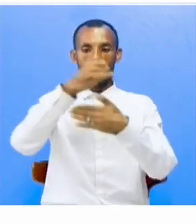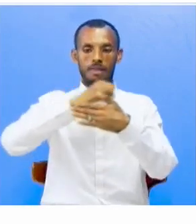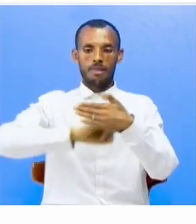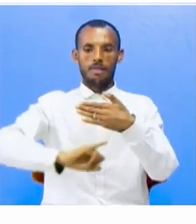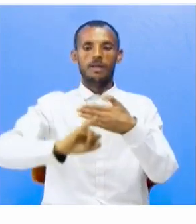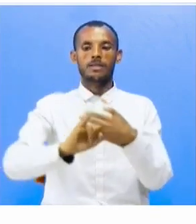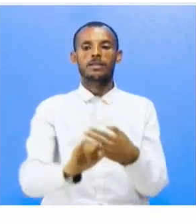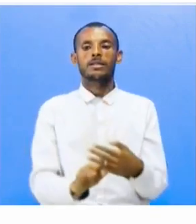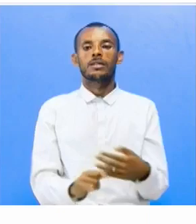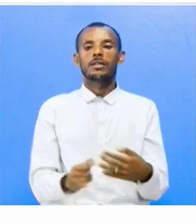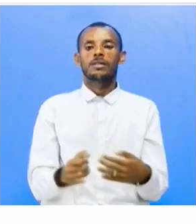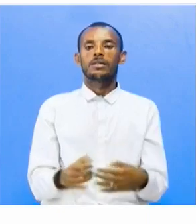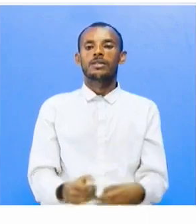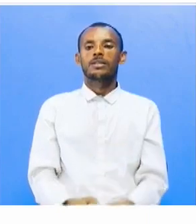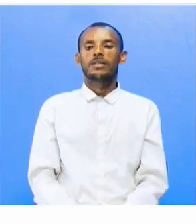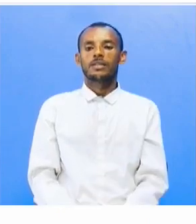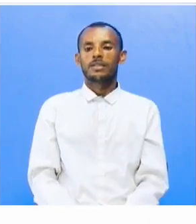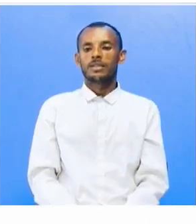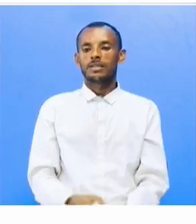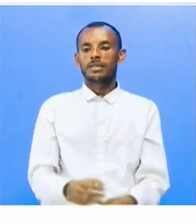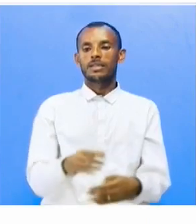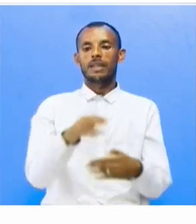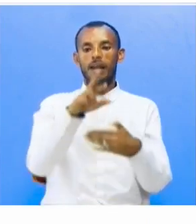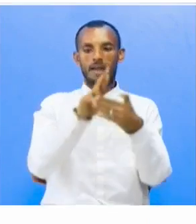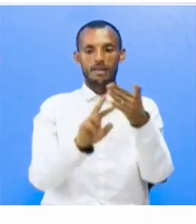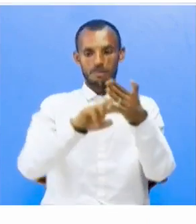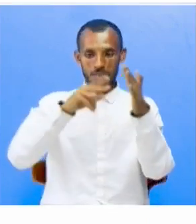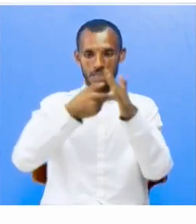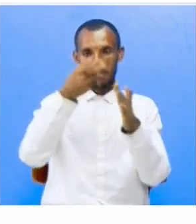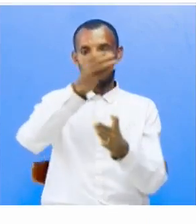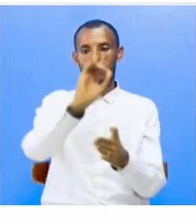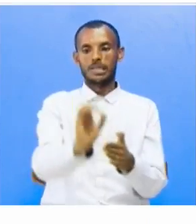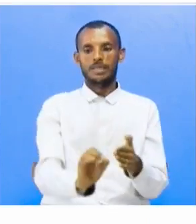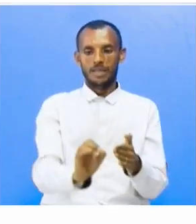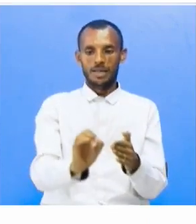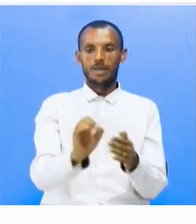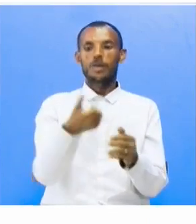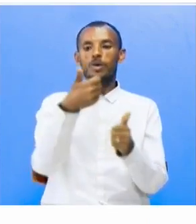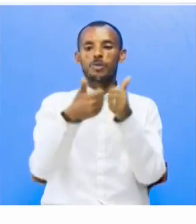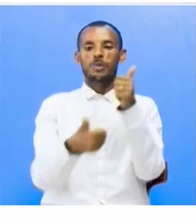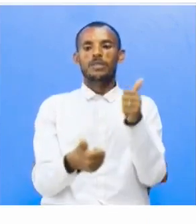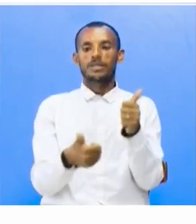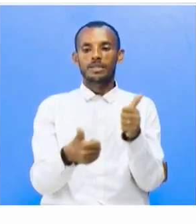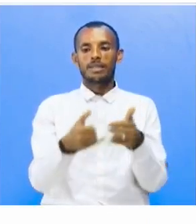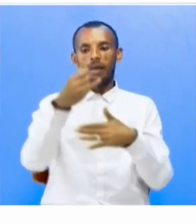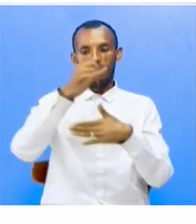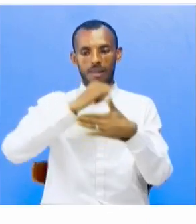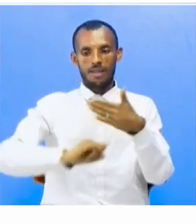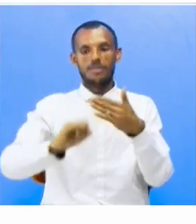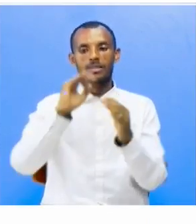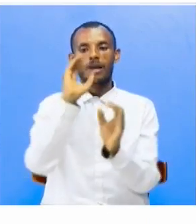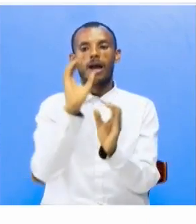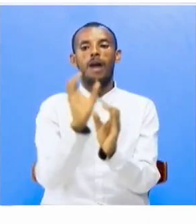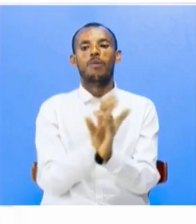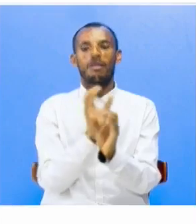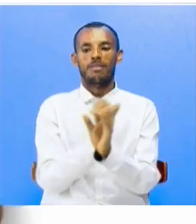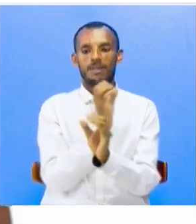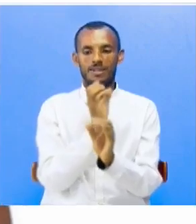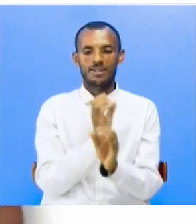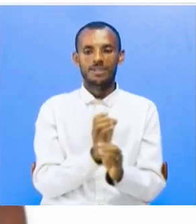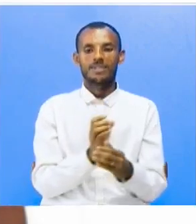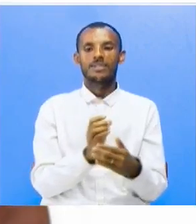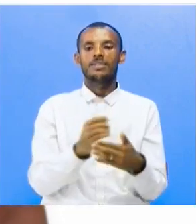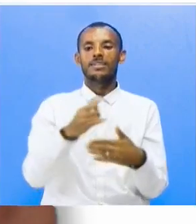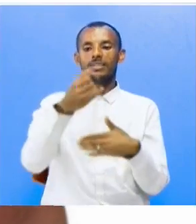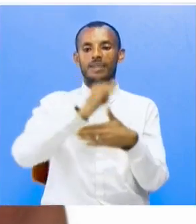So interest rate it's a percentage in which the interest will be calculated. So interest rate